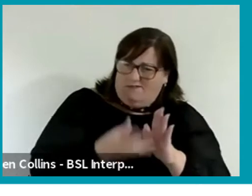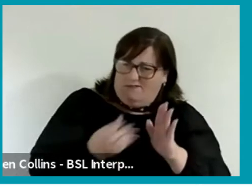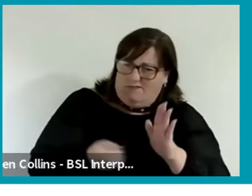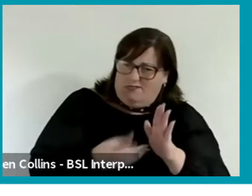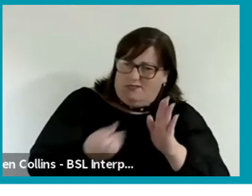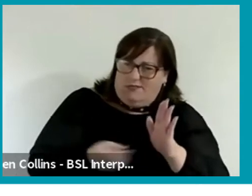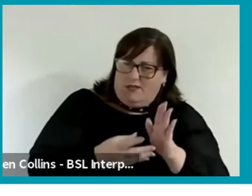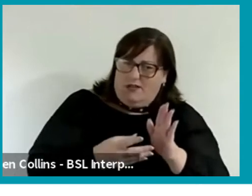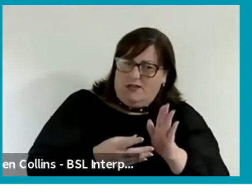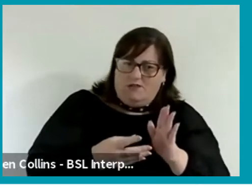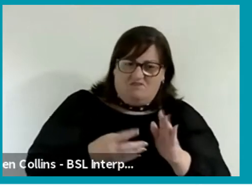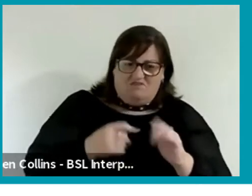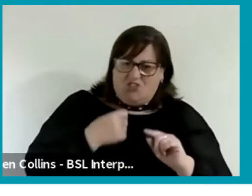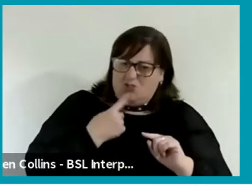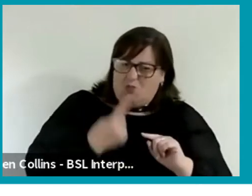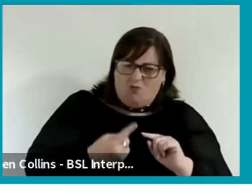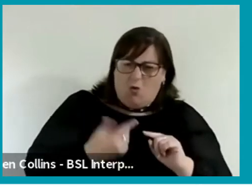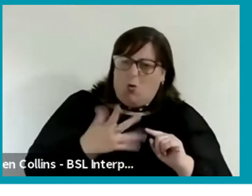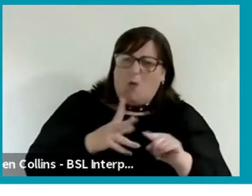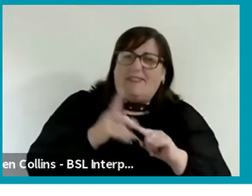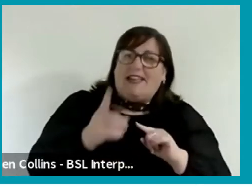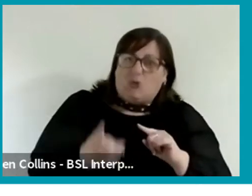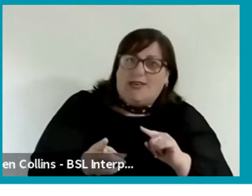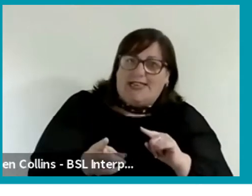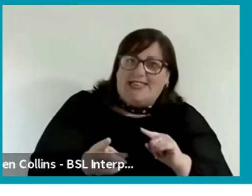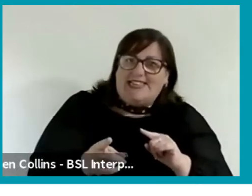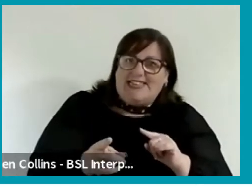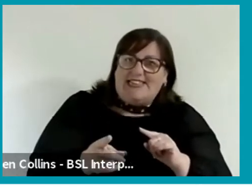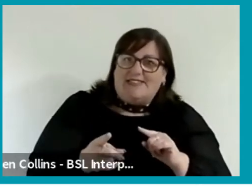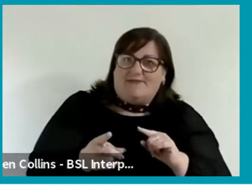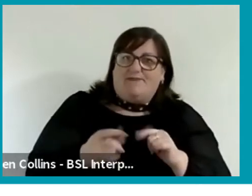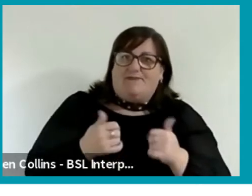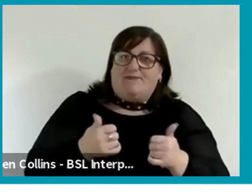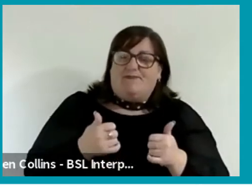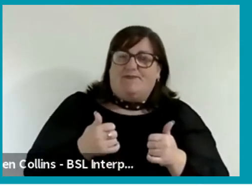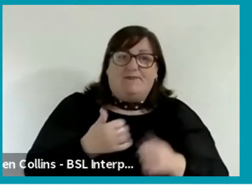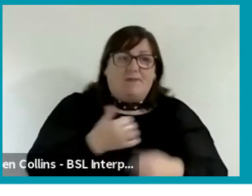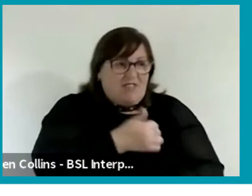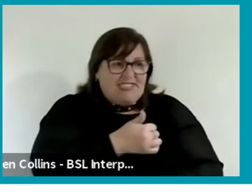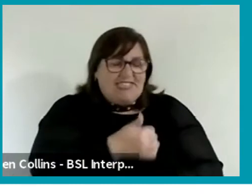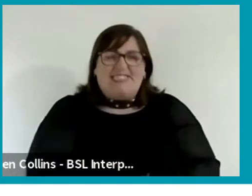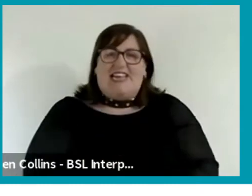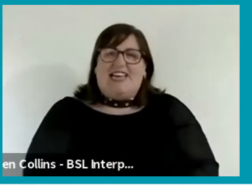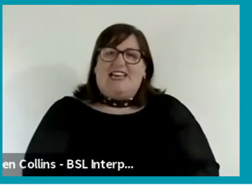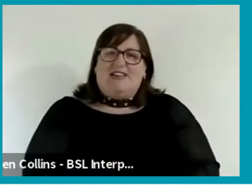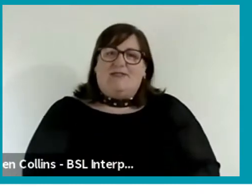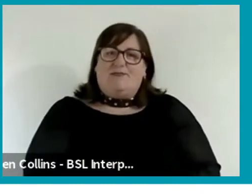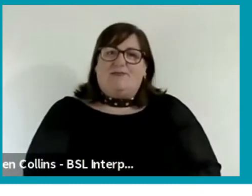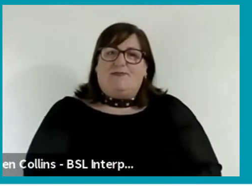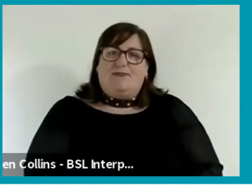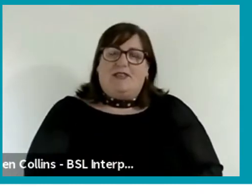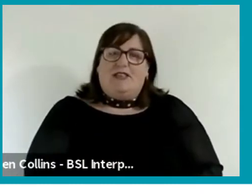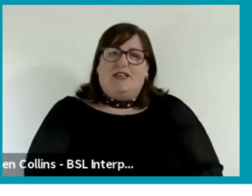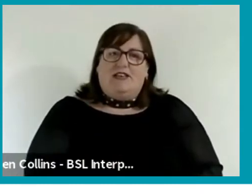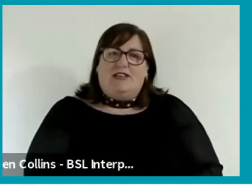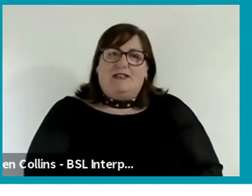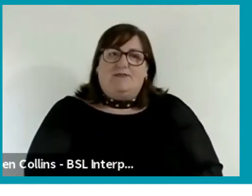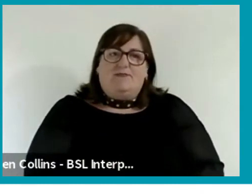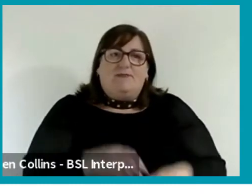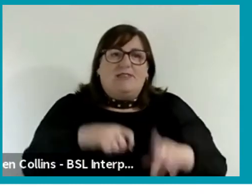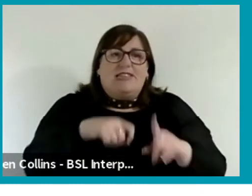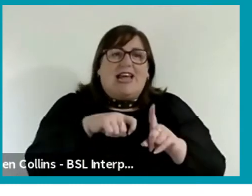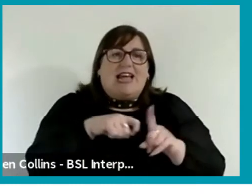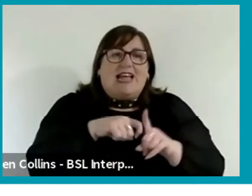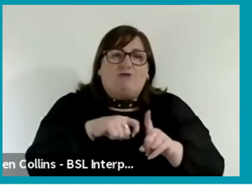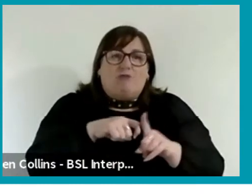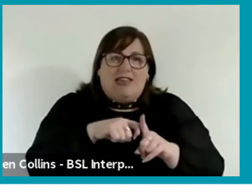new opportunities will definitely come up within the next few days. Fantastic. Karolina, I'm going to just stay with you. How do you currently